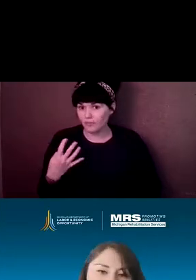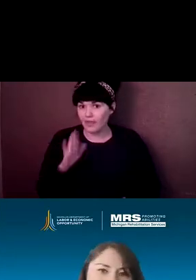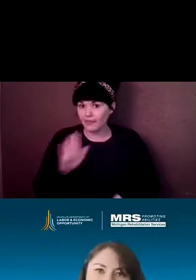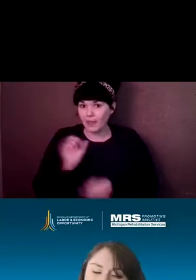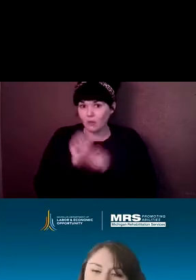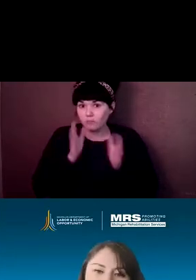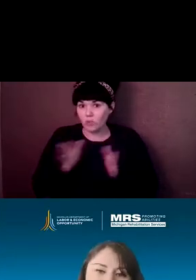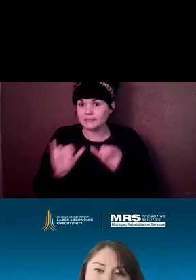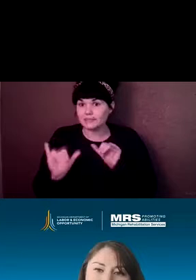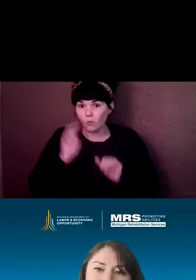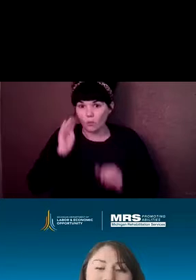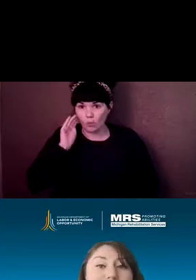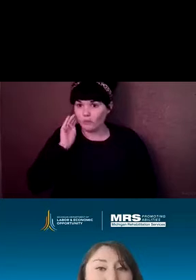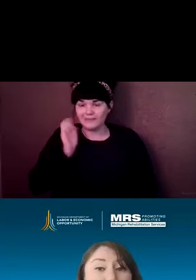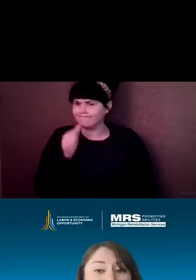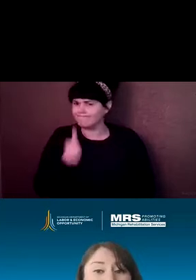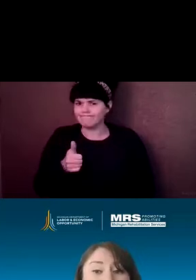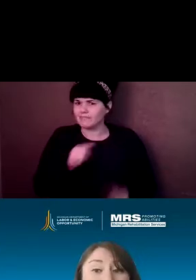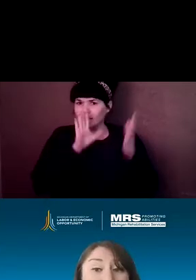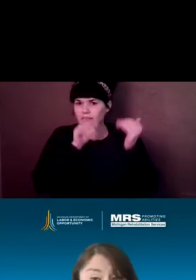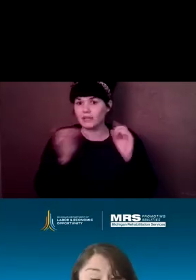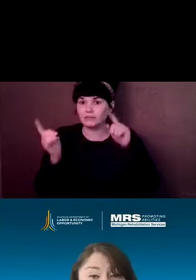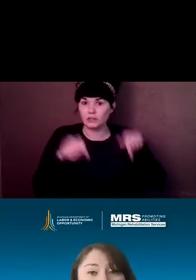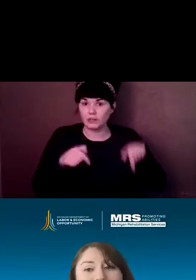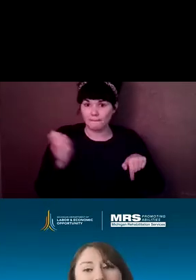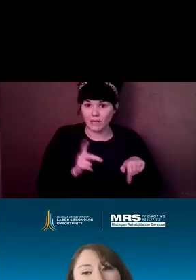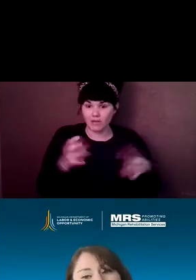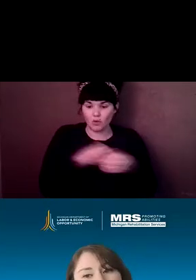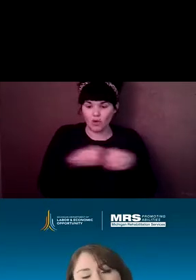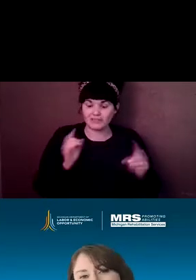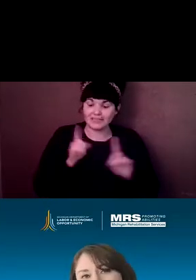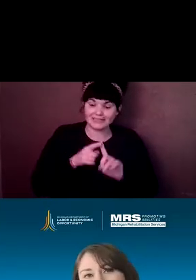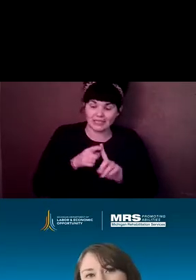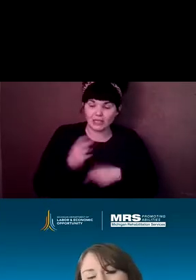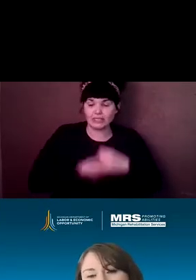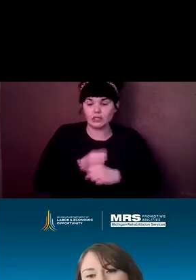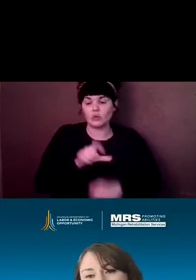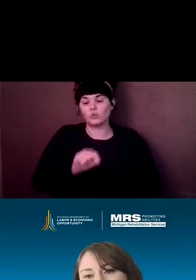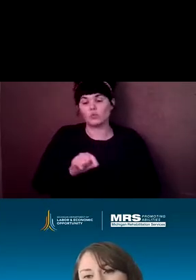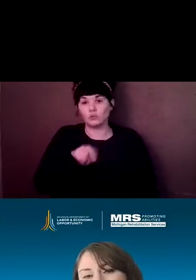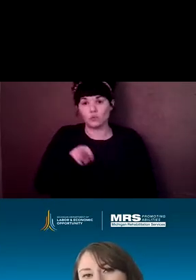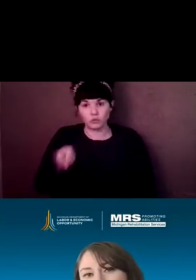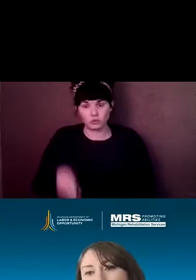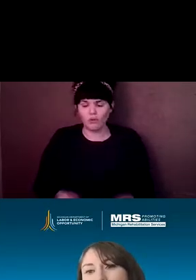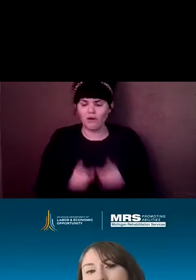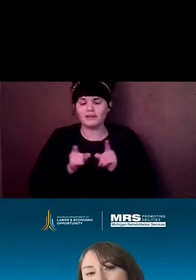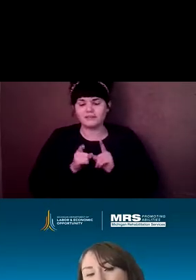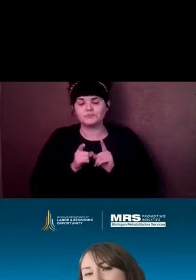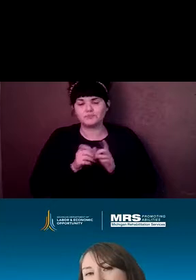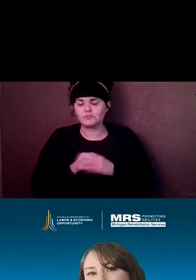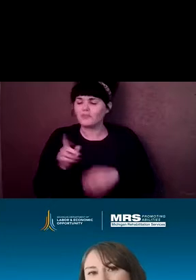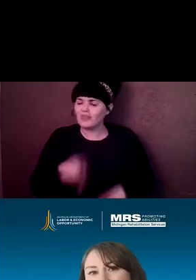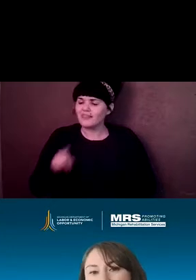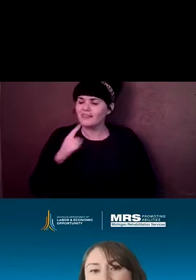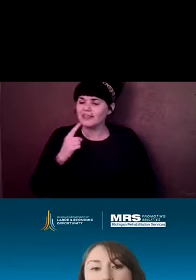an anticipated return to the office until 2022. And they also stated that their planned workspaces, they were going